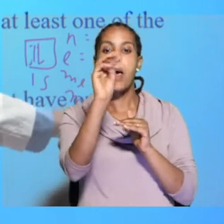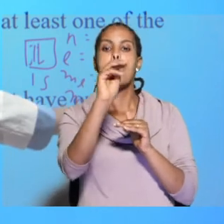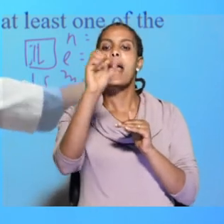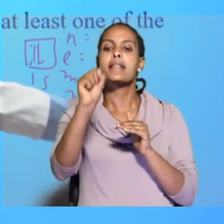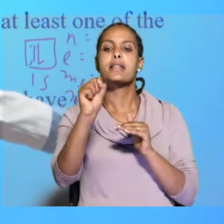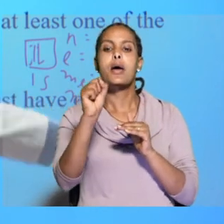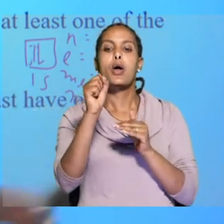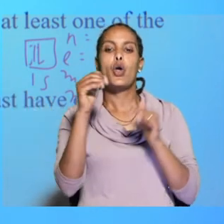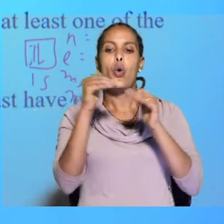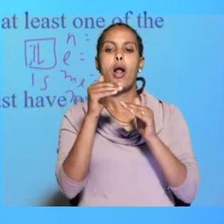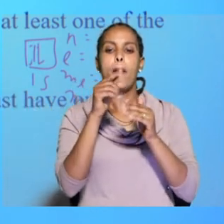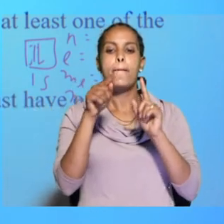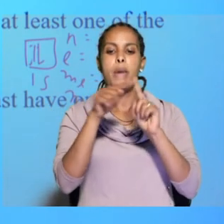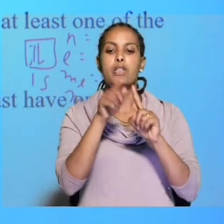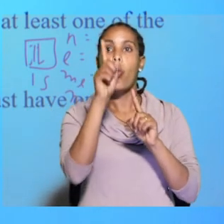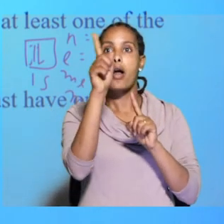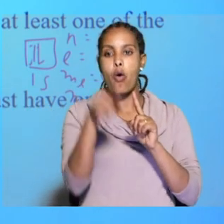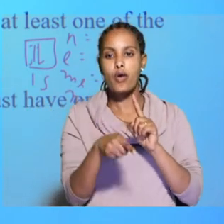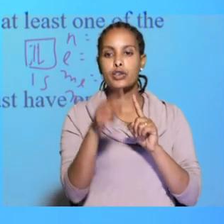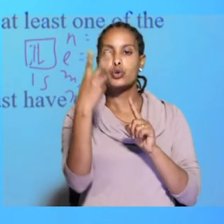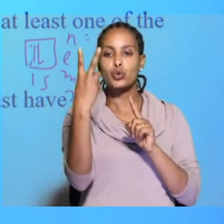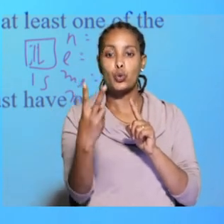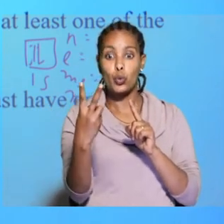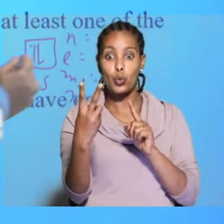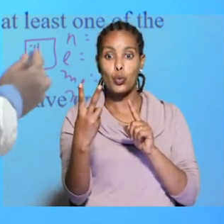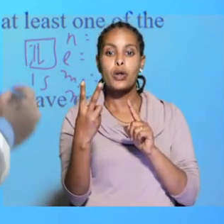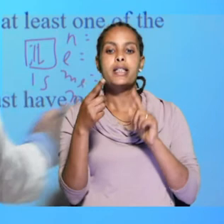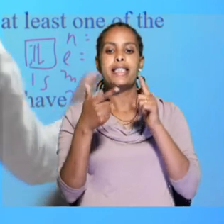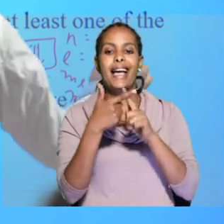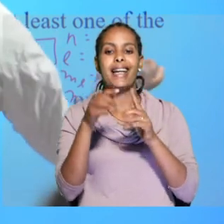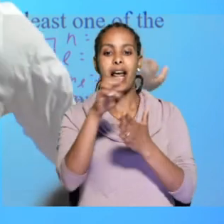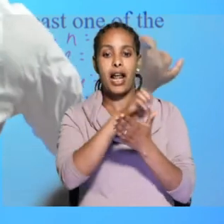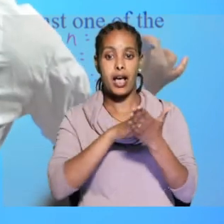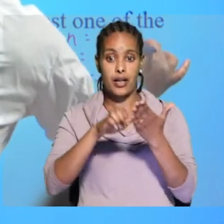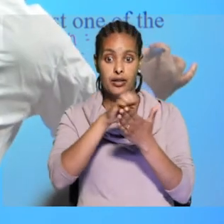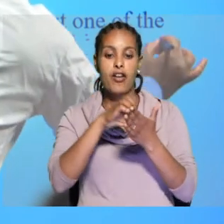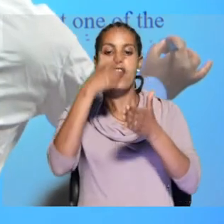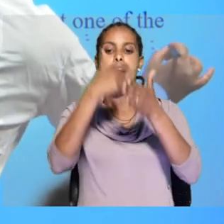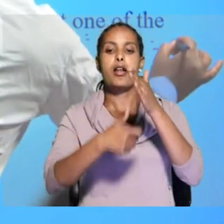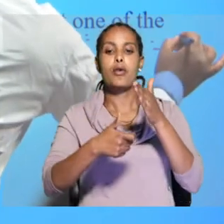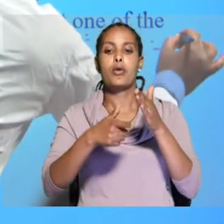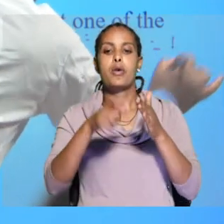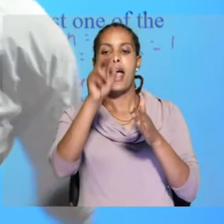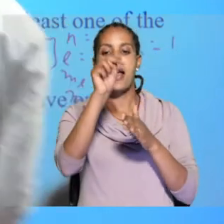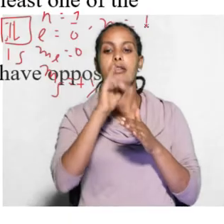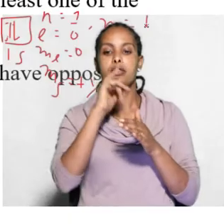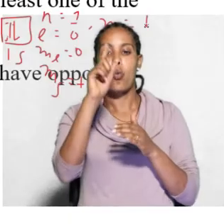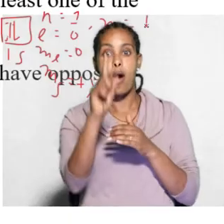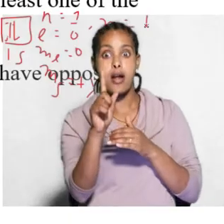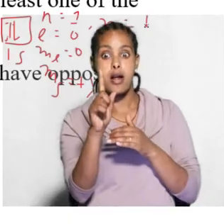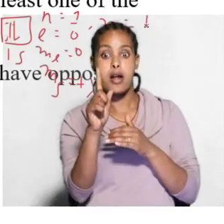MS equal plus 1 over 2. For the second electron, the value of N is the same. N equal